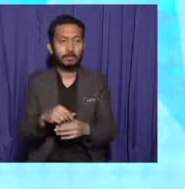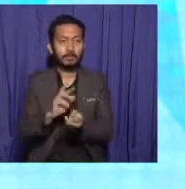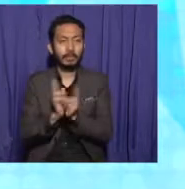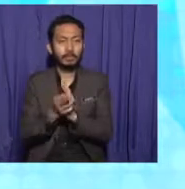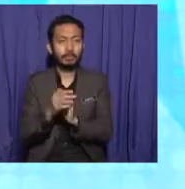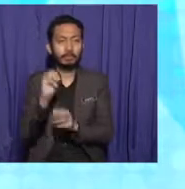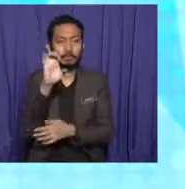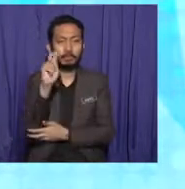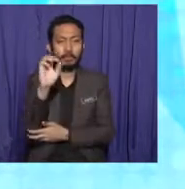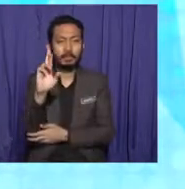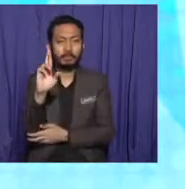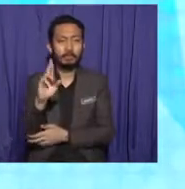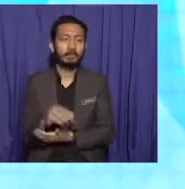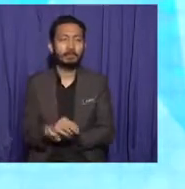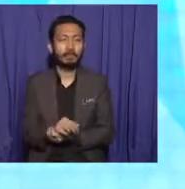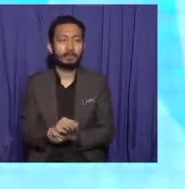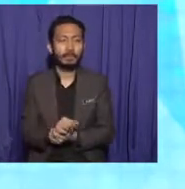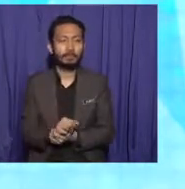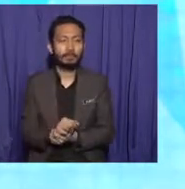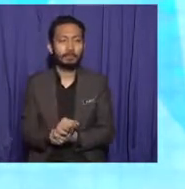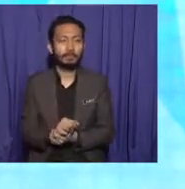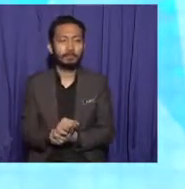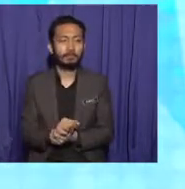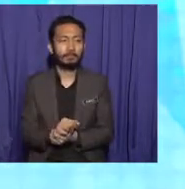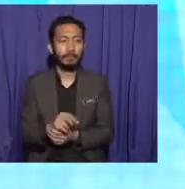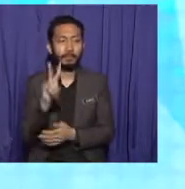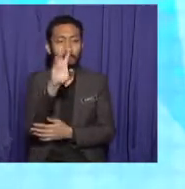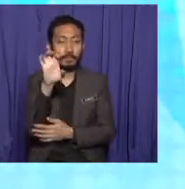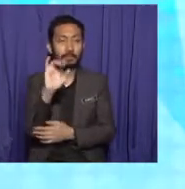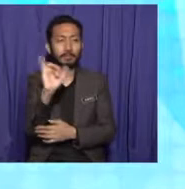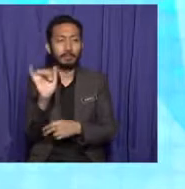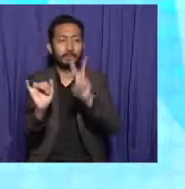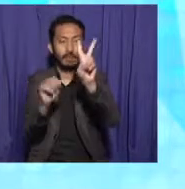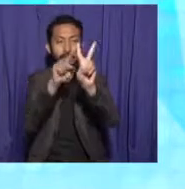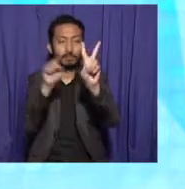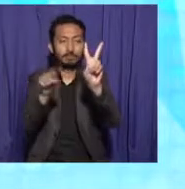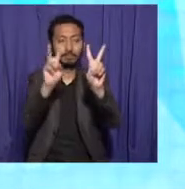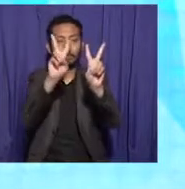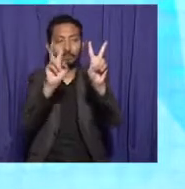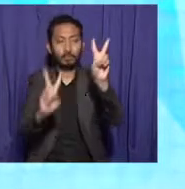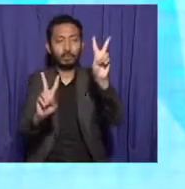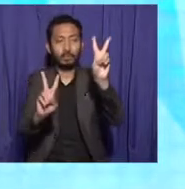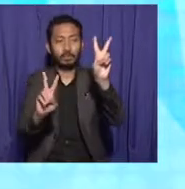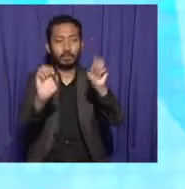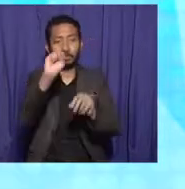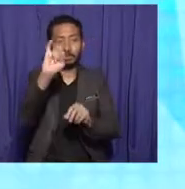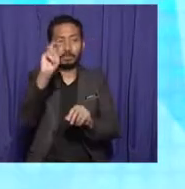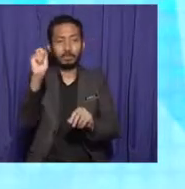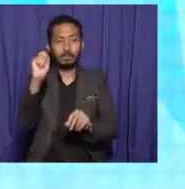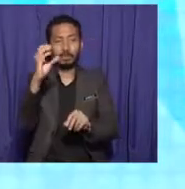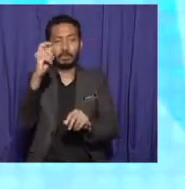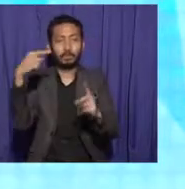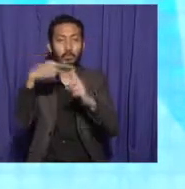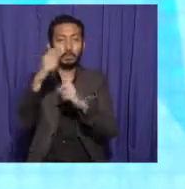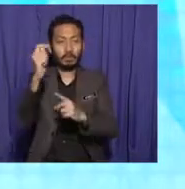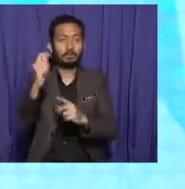are in phase. V equal to V naught sine omega t. From Ohm's law,